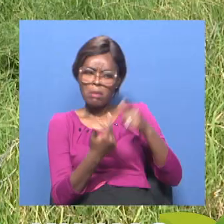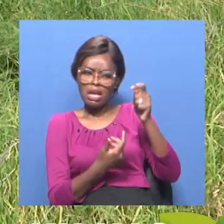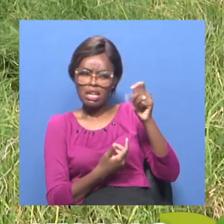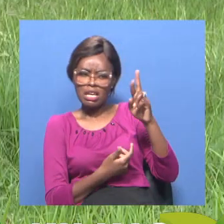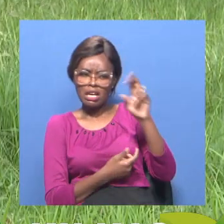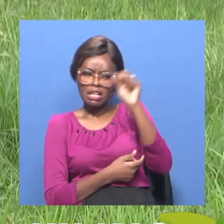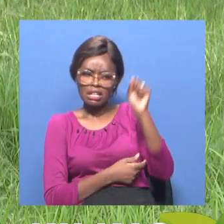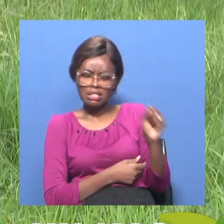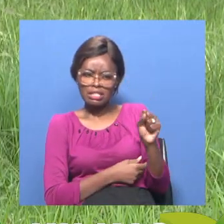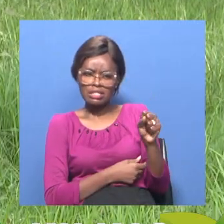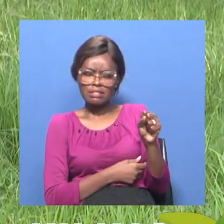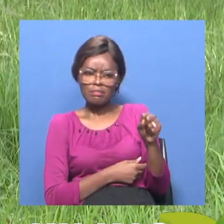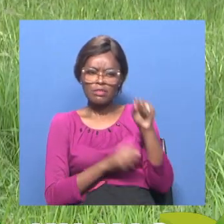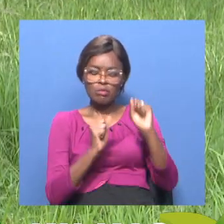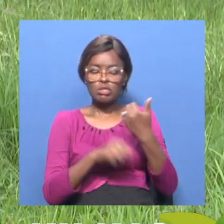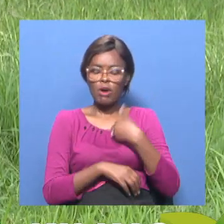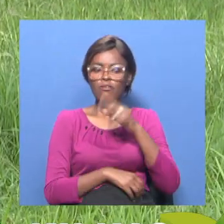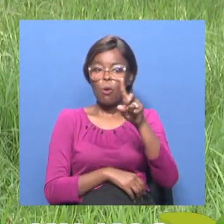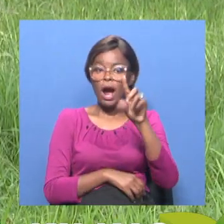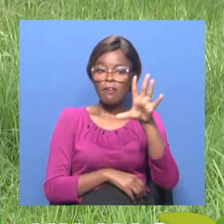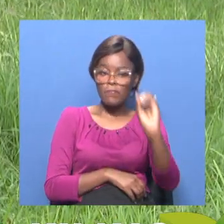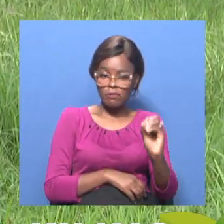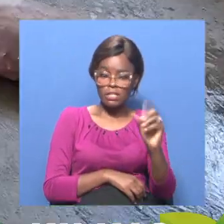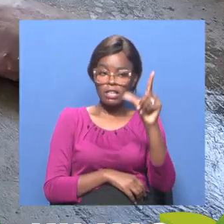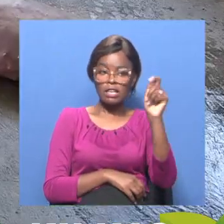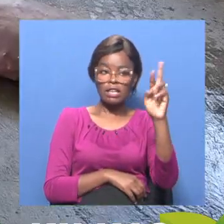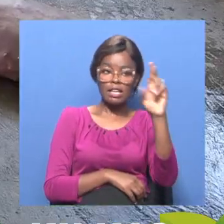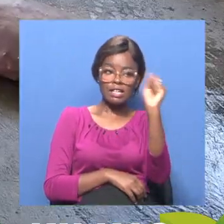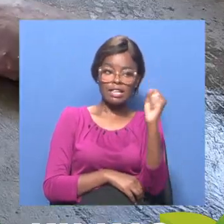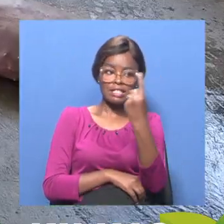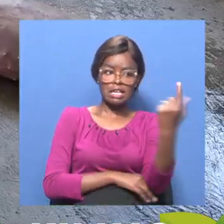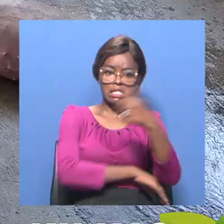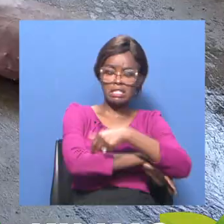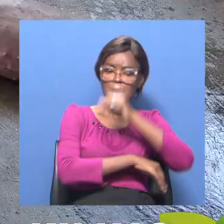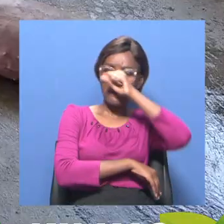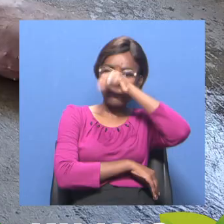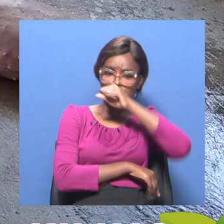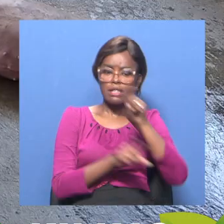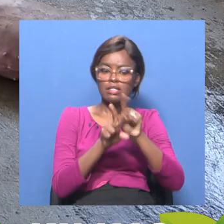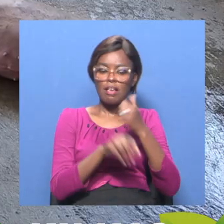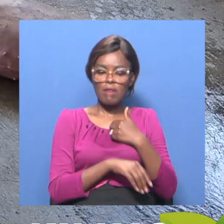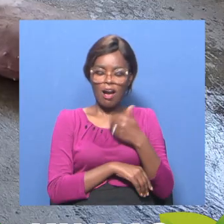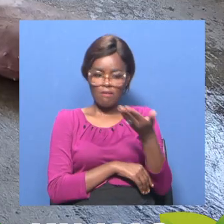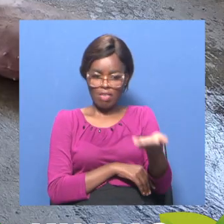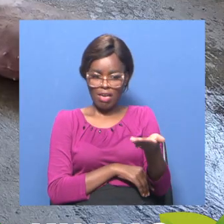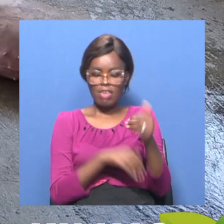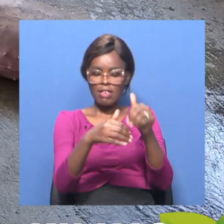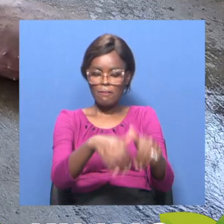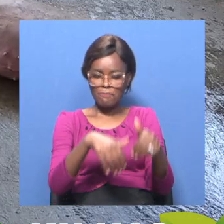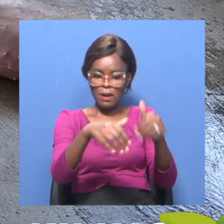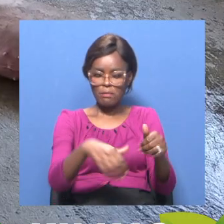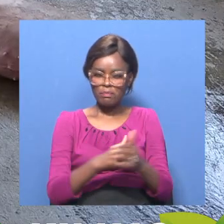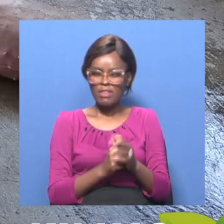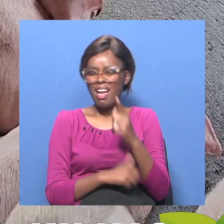is the production? We can do up to 150 liters of milk every day. And the pigs? We also do have pigs on the farm, just